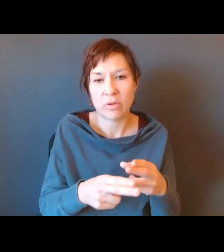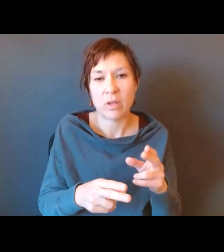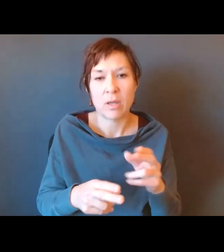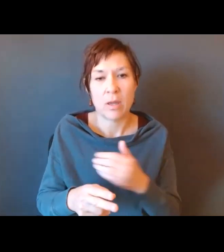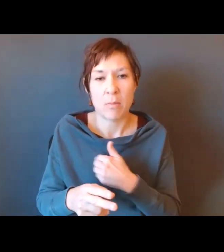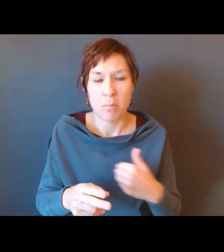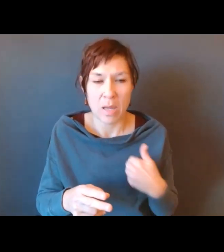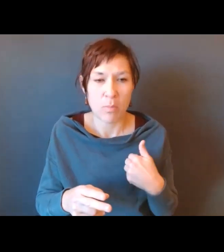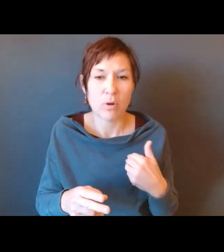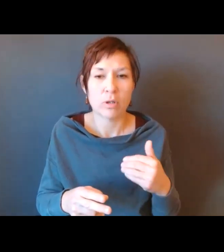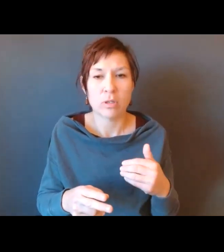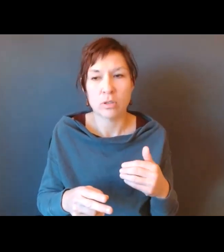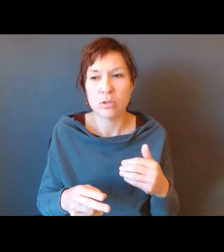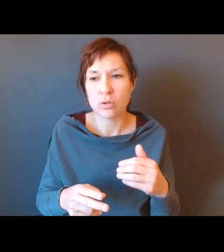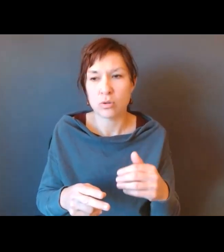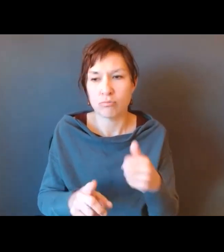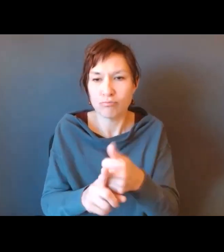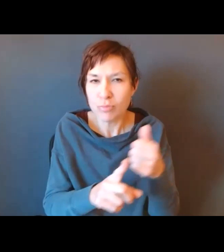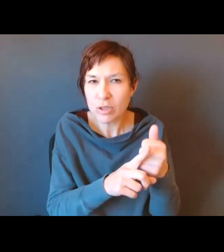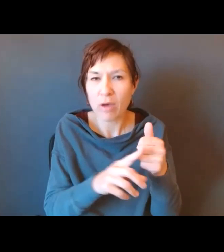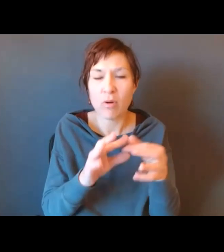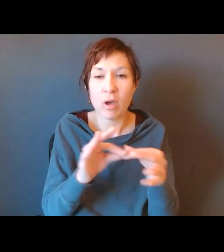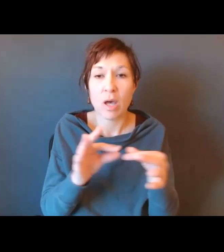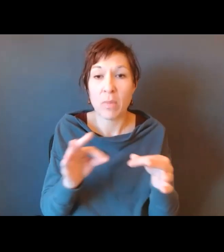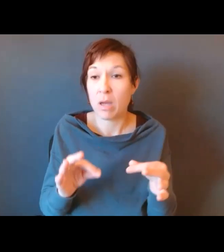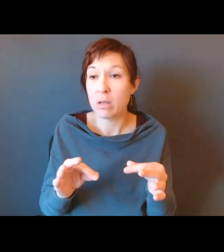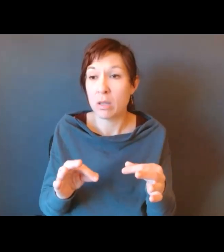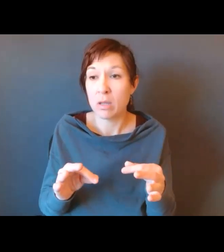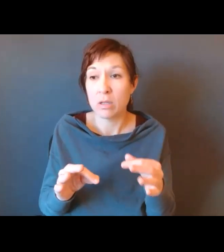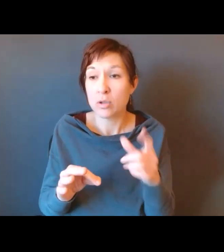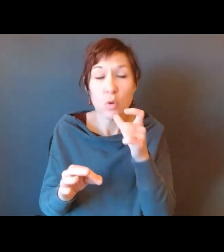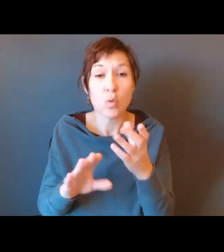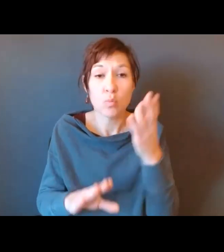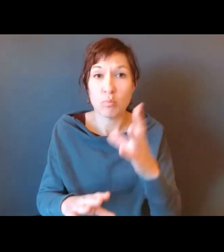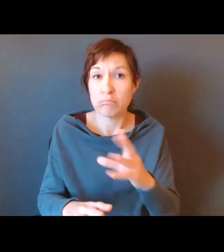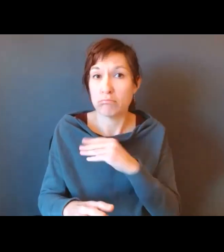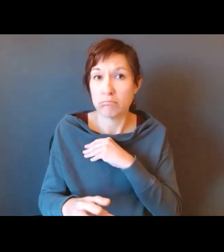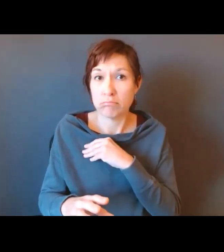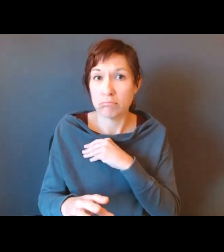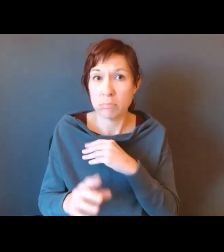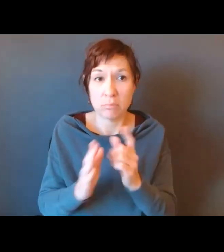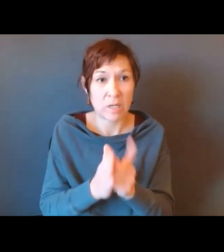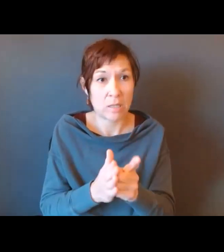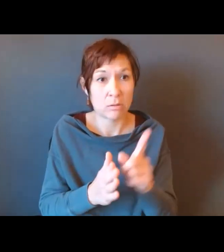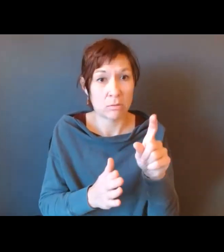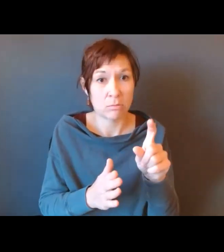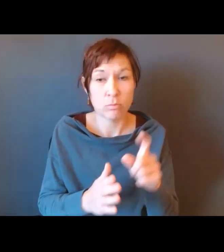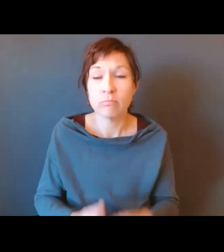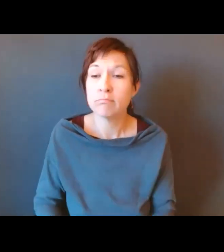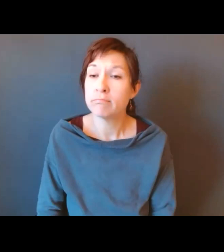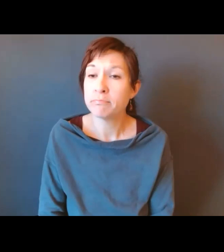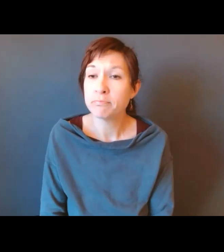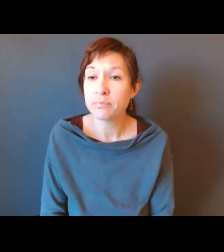members of the public who are making a comment. With that amendment, do I have a motion to adopt the minutes?